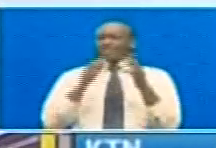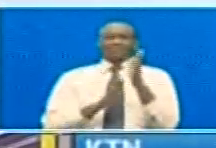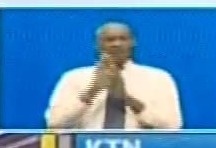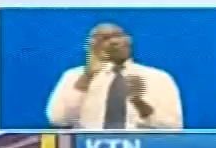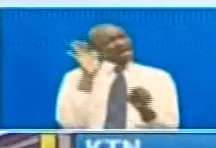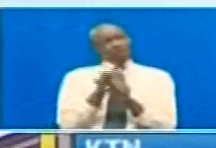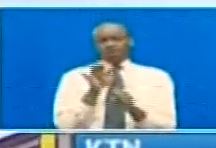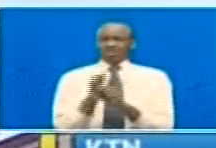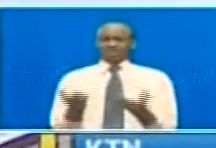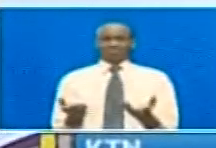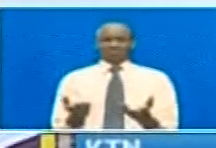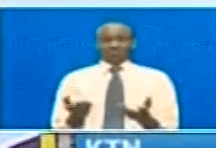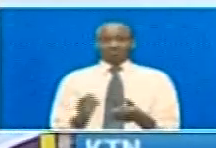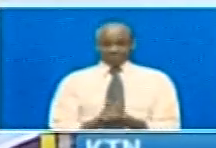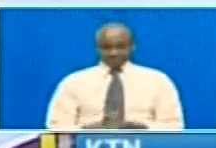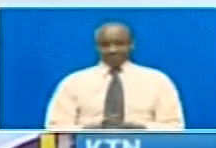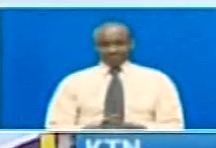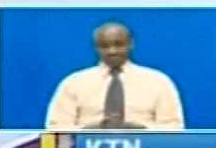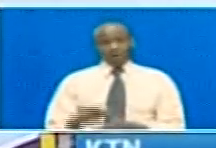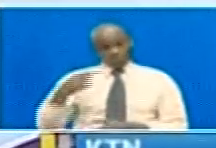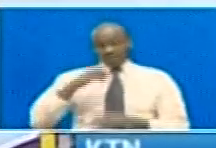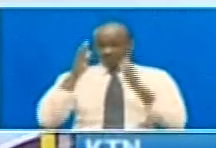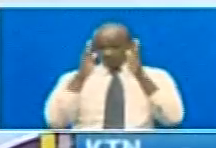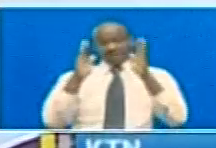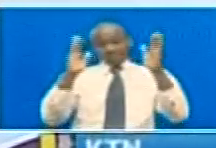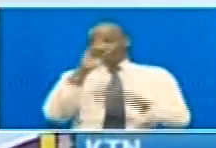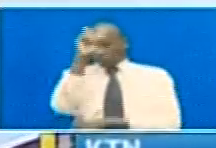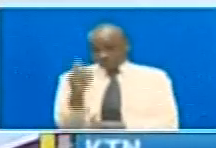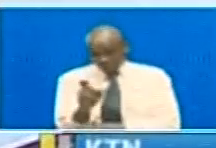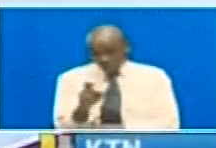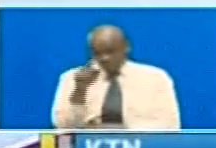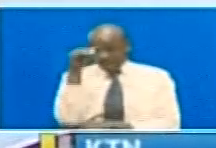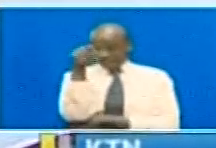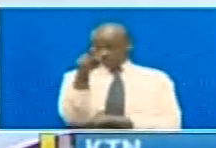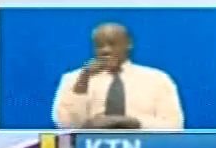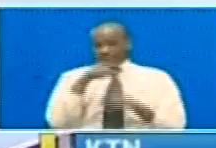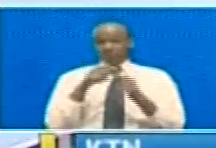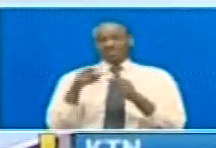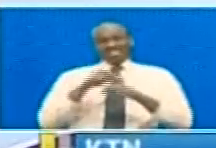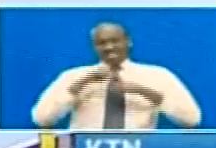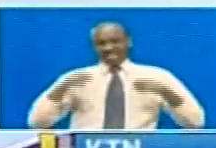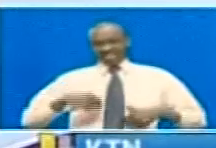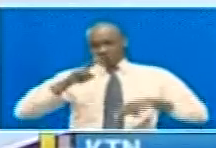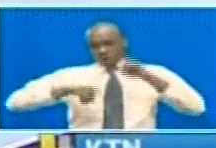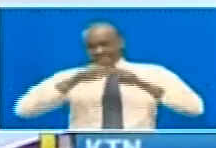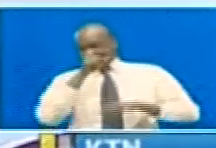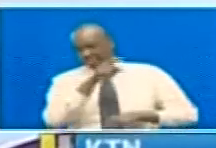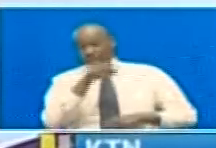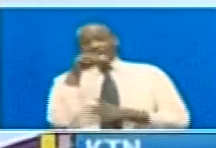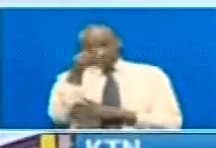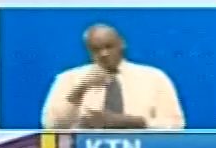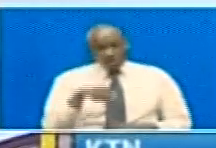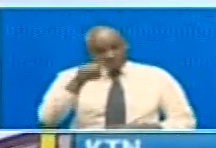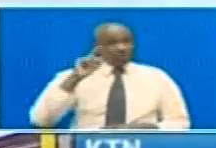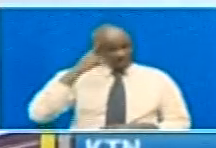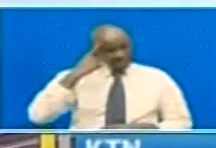you. Graph drives on KTN. Indeed, so let's focus on our big question tonight. We're asking you, of course, it's focusing on that Chinese restaurant. We're asking you if you